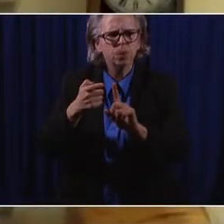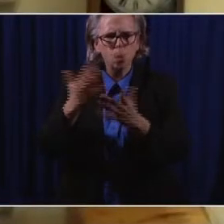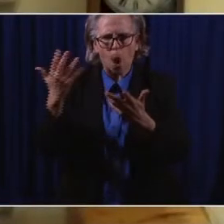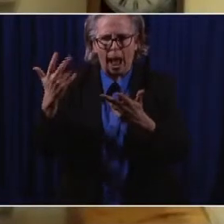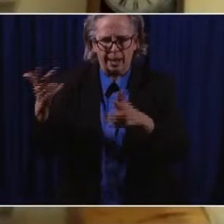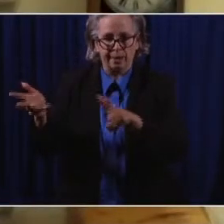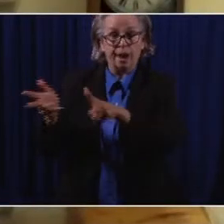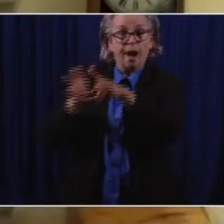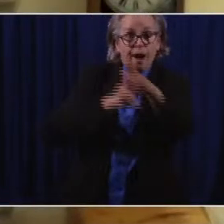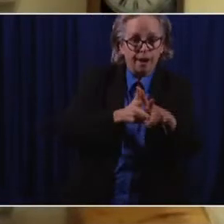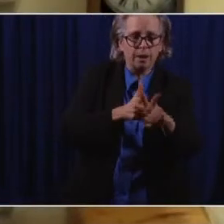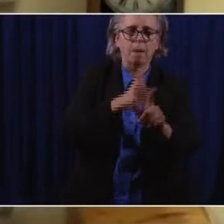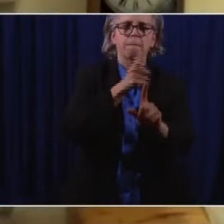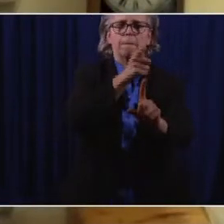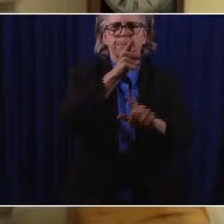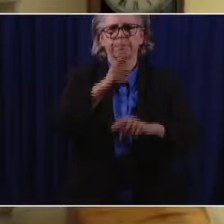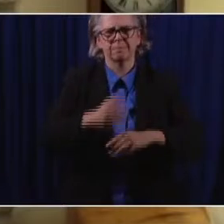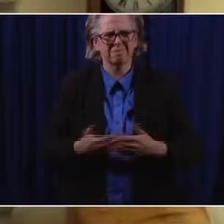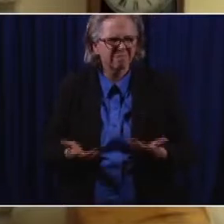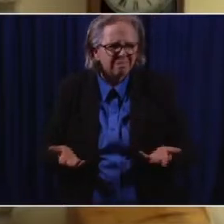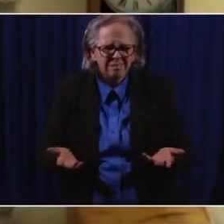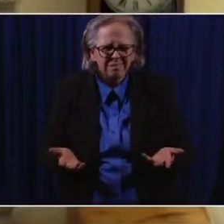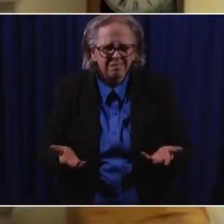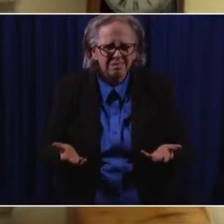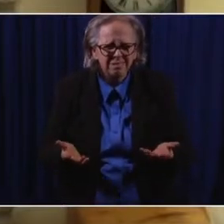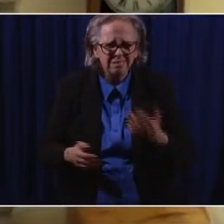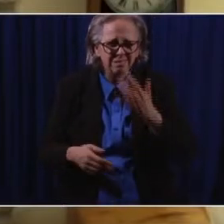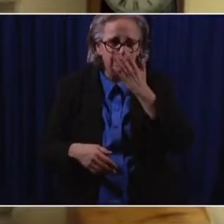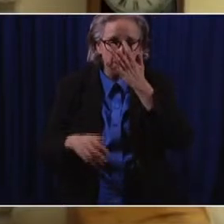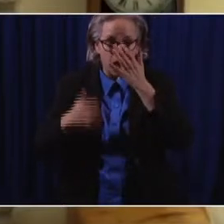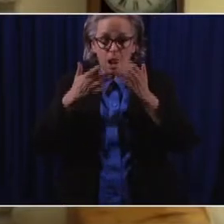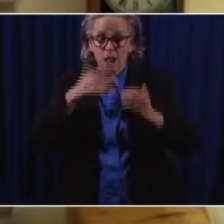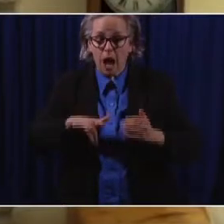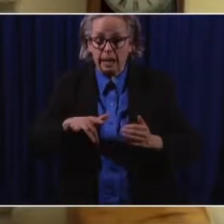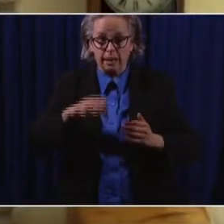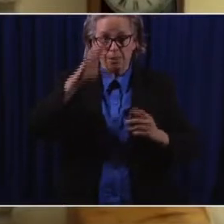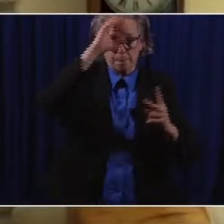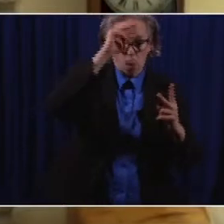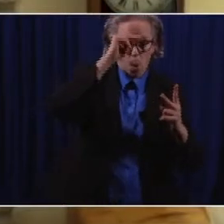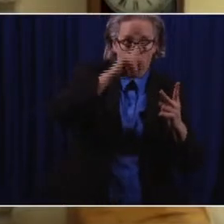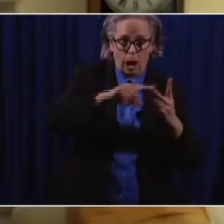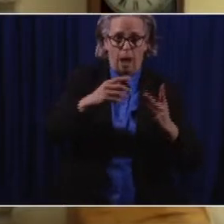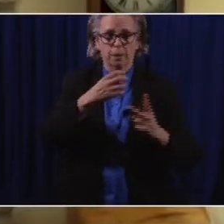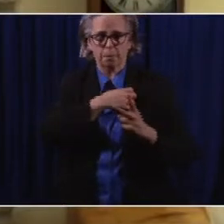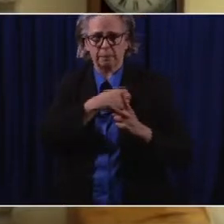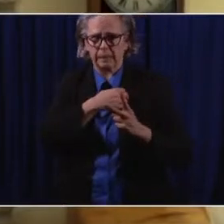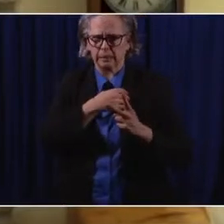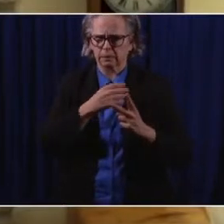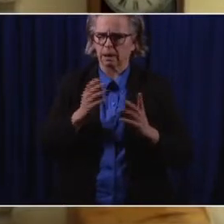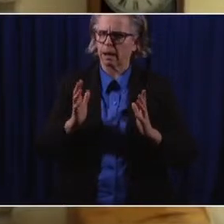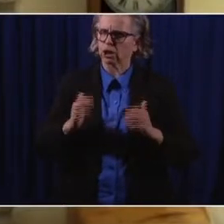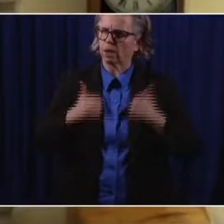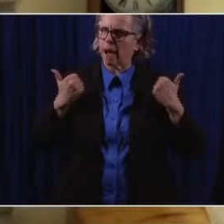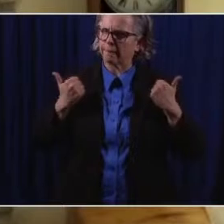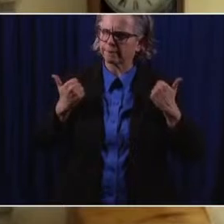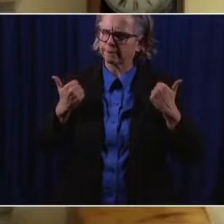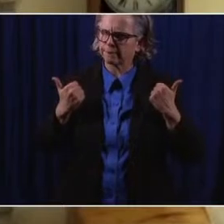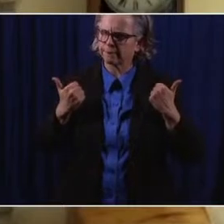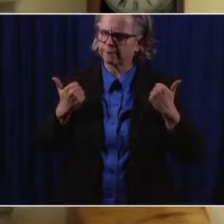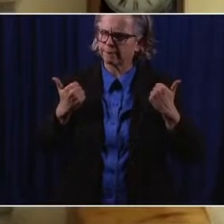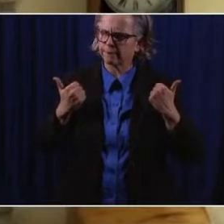child that we were talking about survived, as did the Willowick police officer who was shot in the chest during a traffic stop. Reports